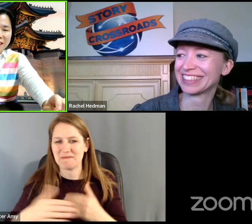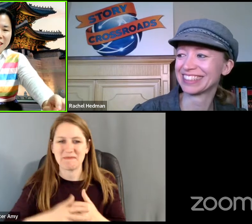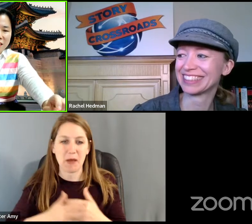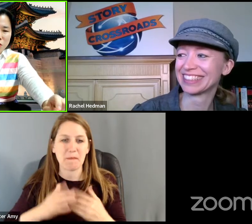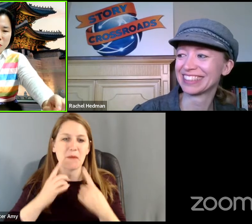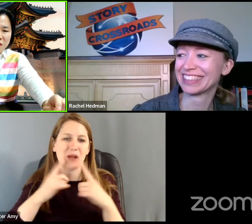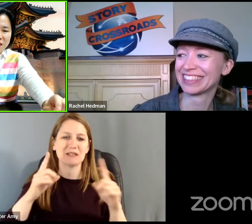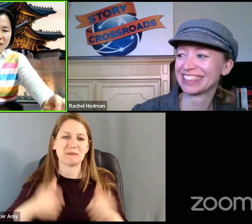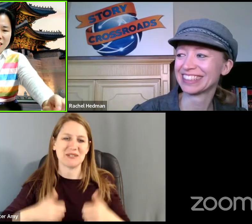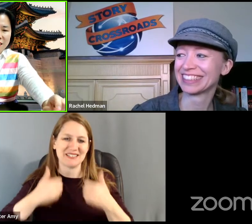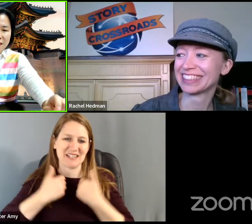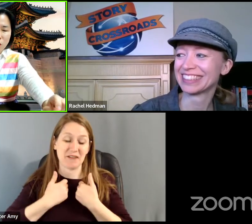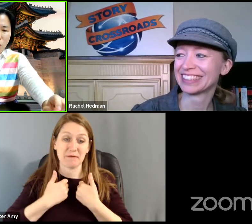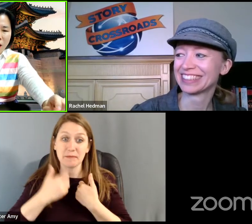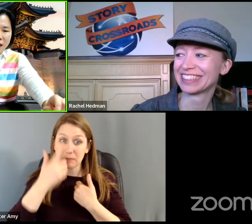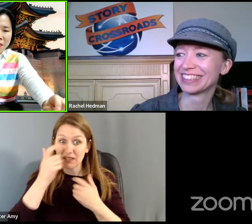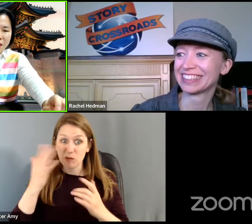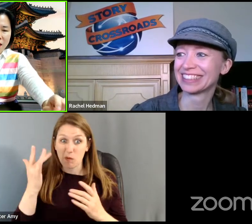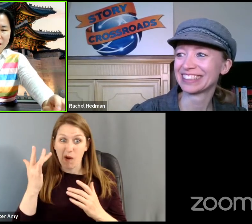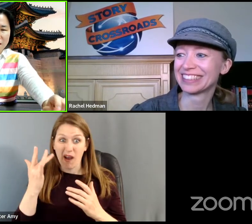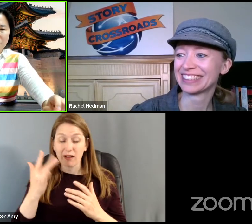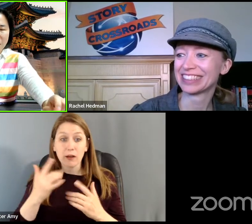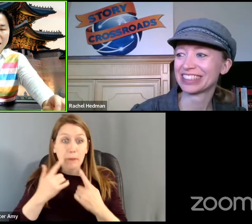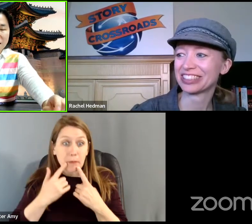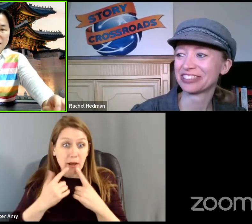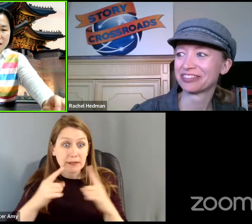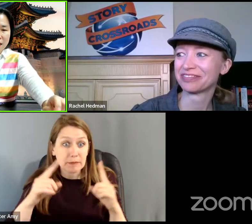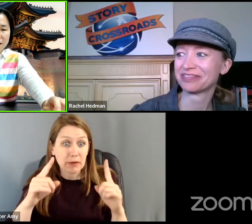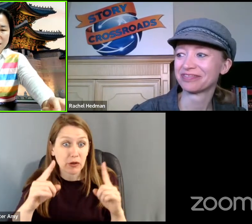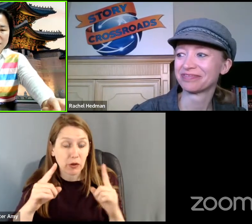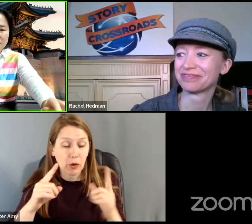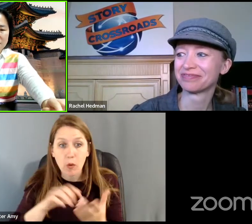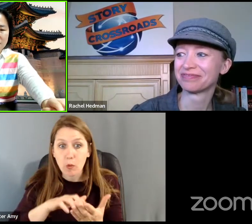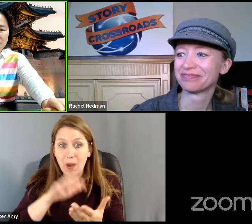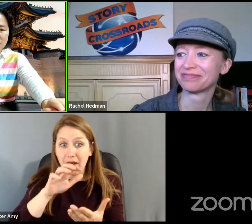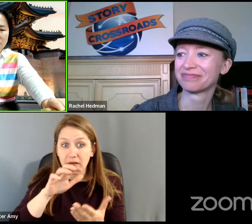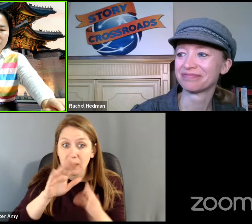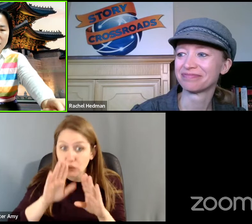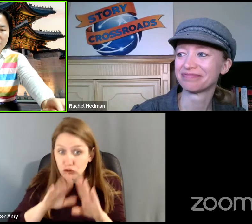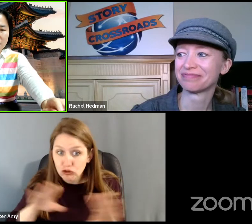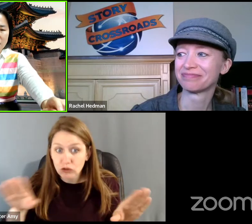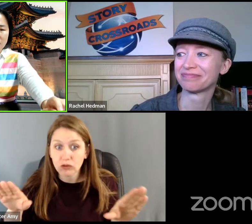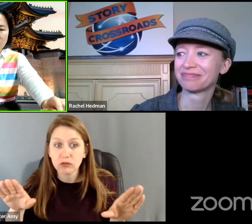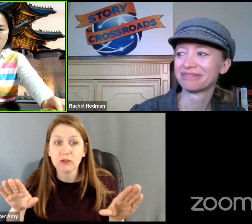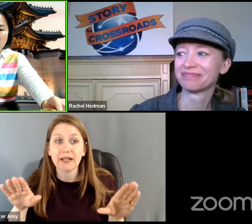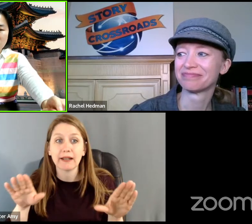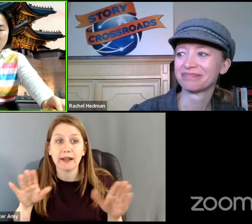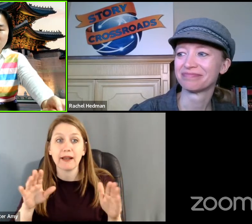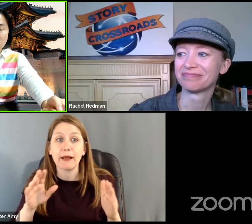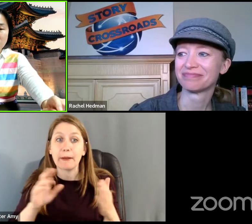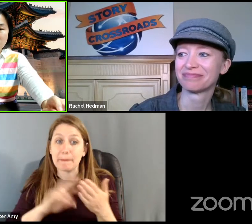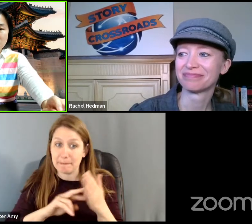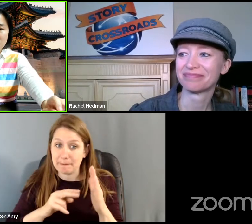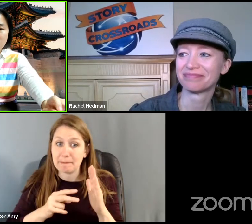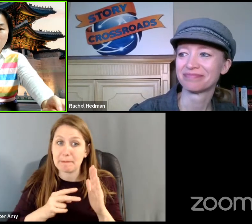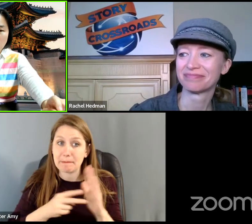because longevity, wealth, and many descendants were the universal